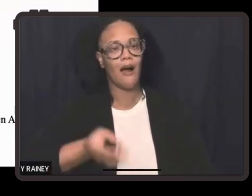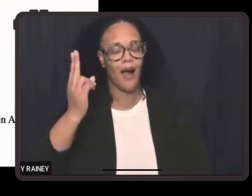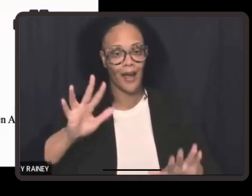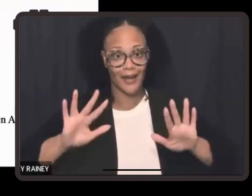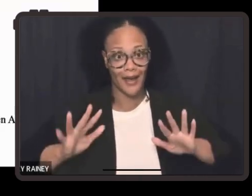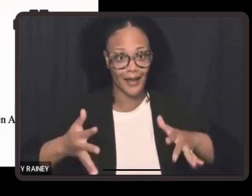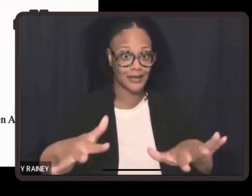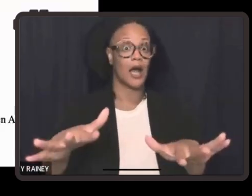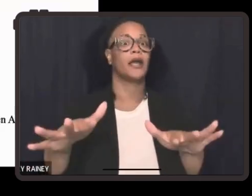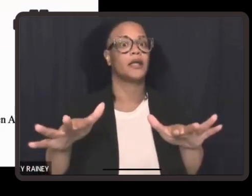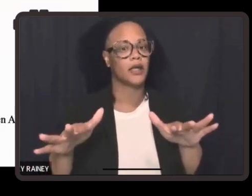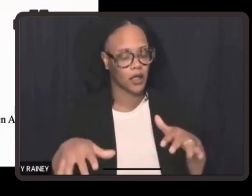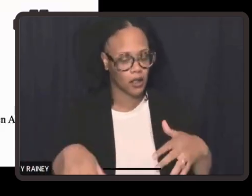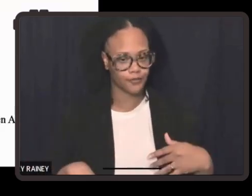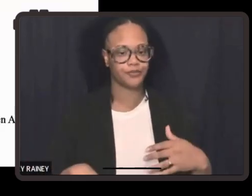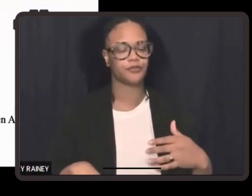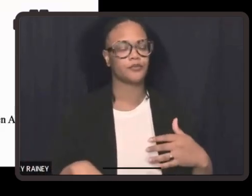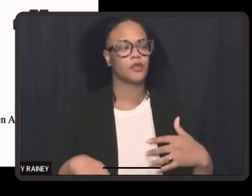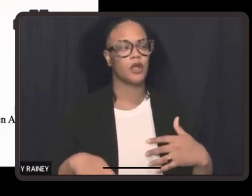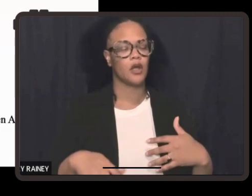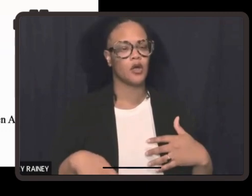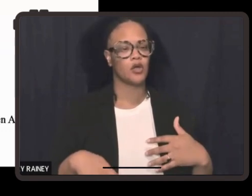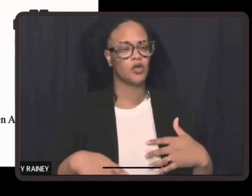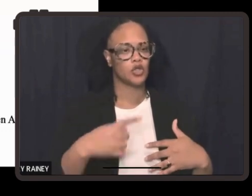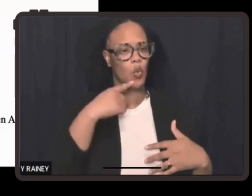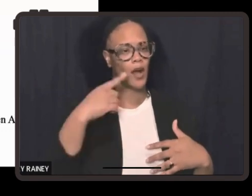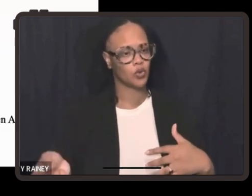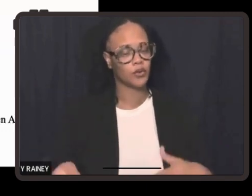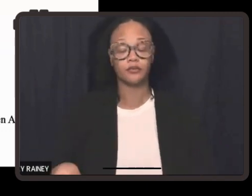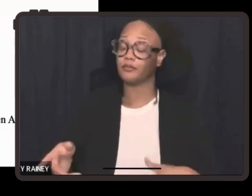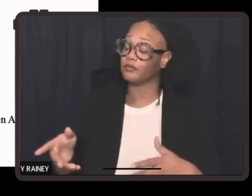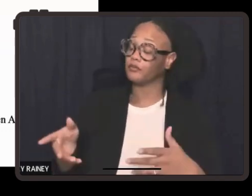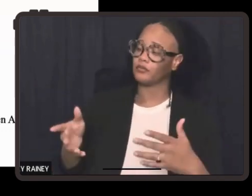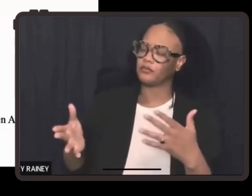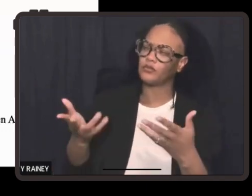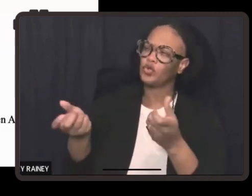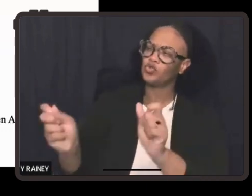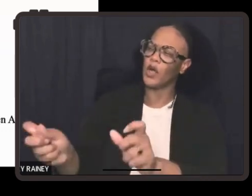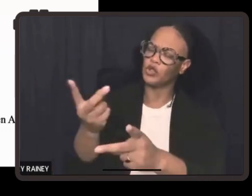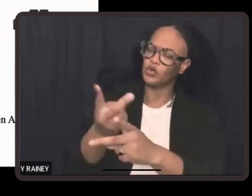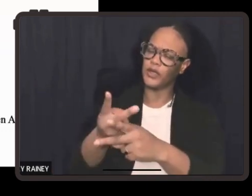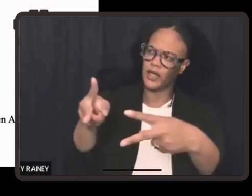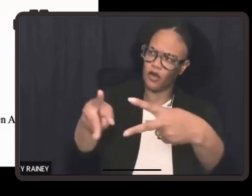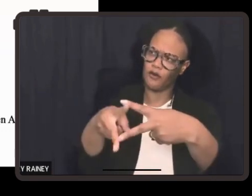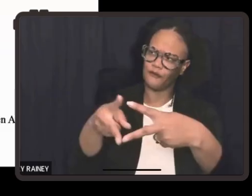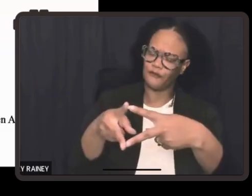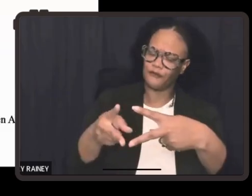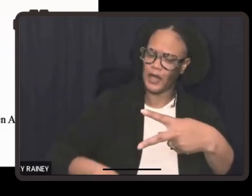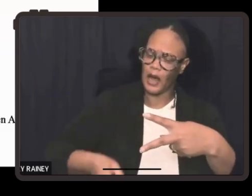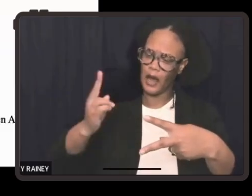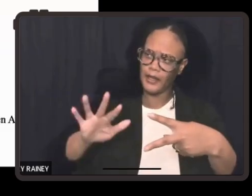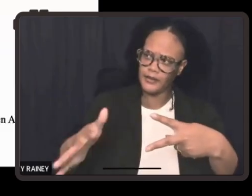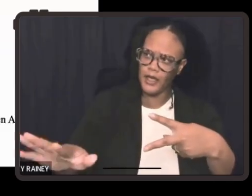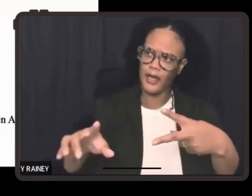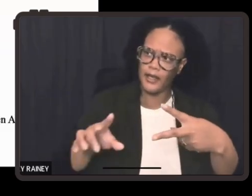And I said, why don't you try and treat that? And actually I did say that to the GI specialist. I said, I went back through my